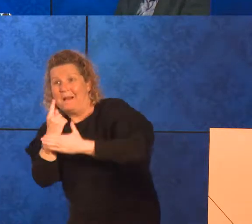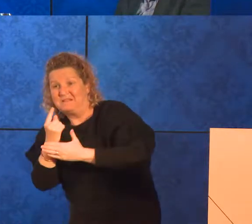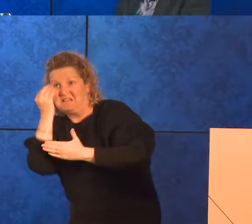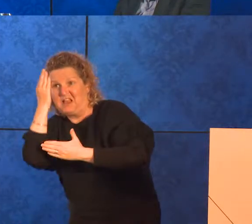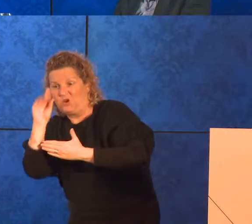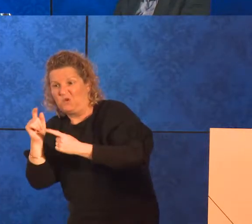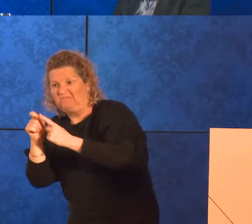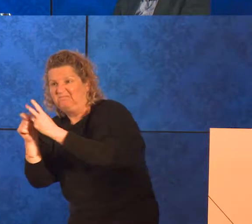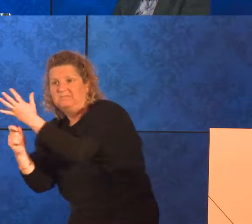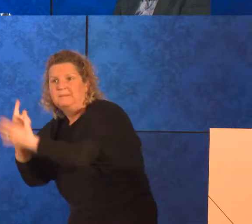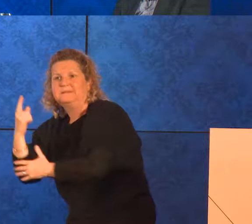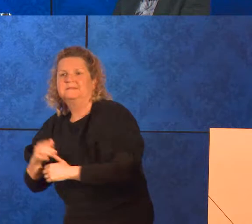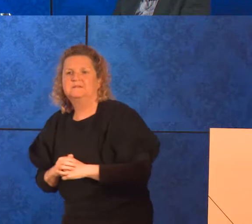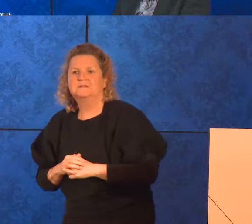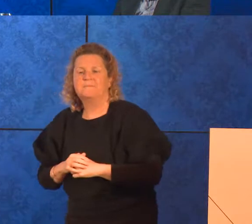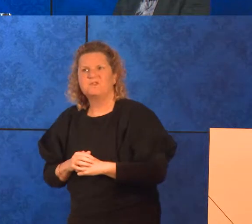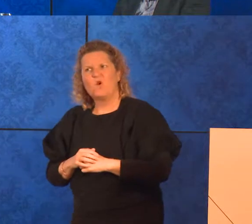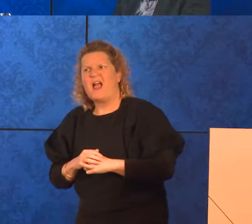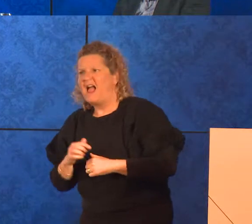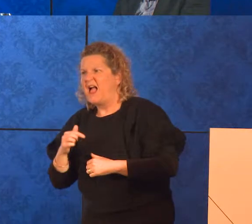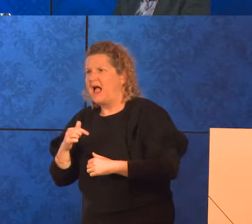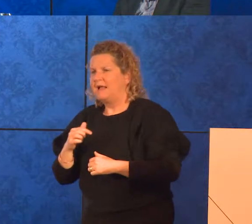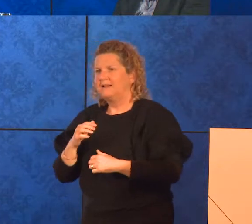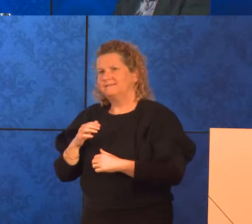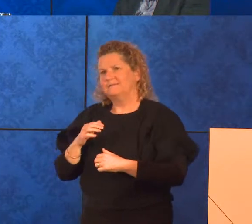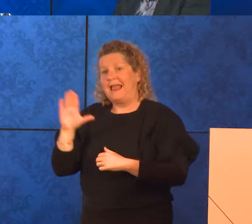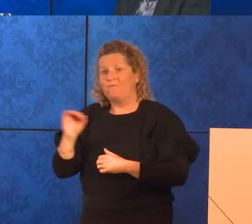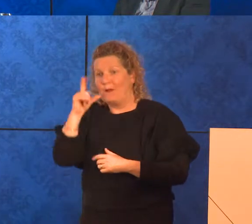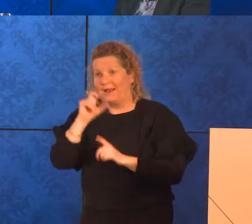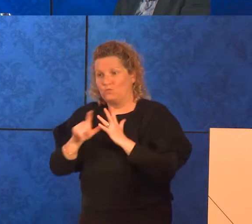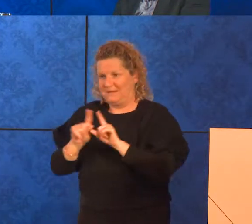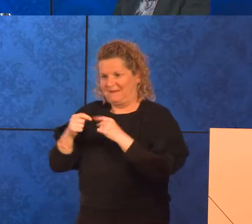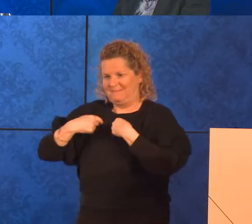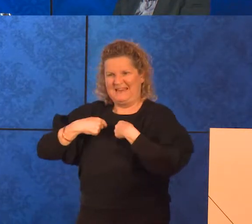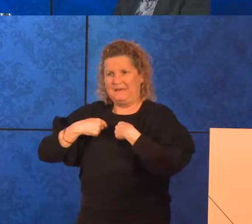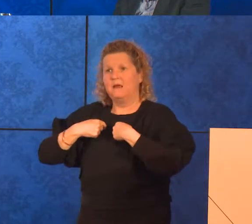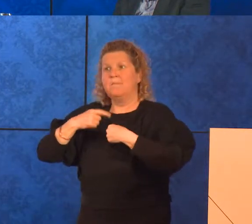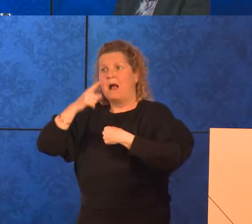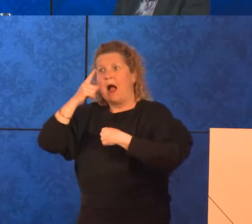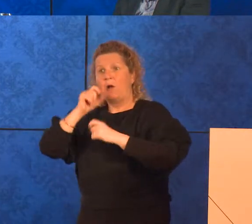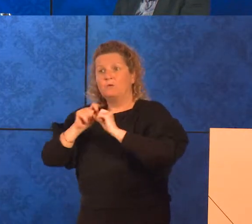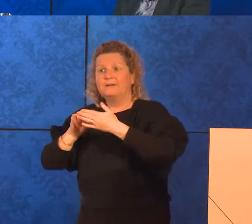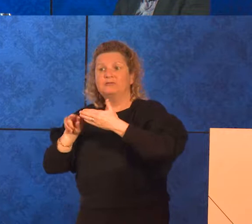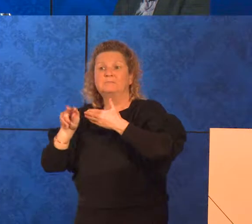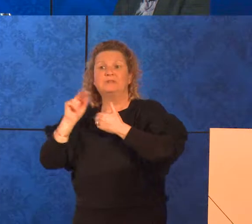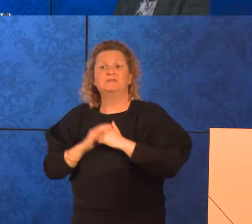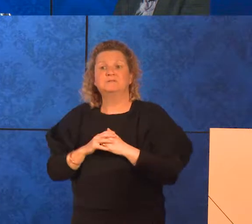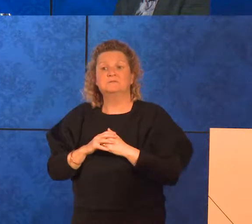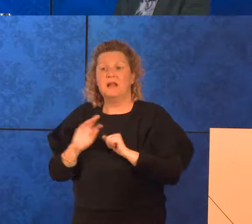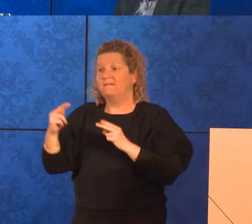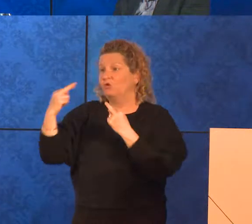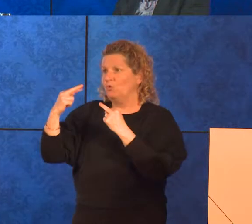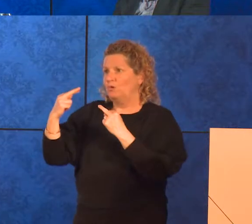be honest, I felt, it's not for everyone, but I felt that I could be transparent. I didn't feel that people looked at me